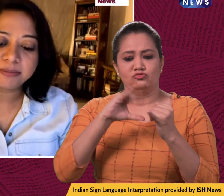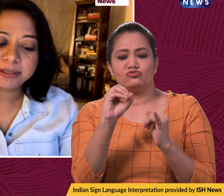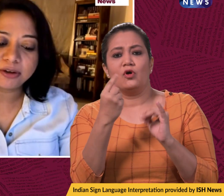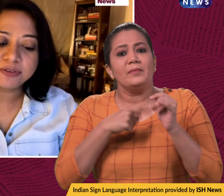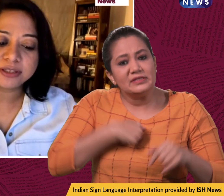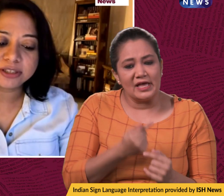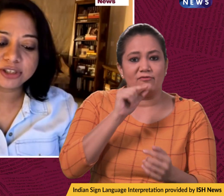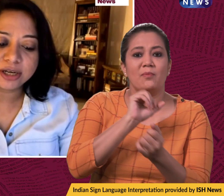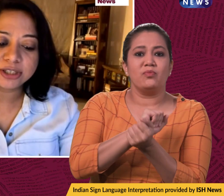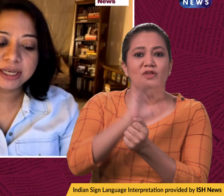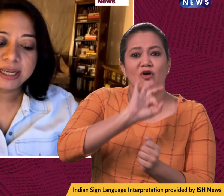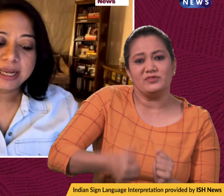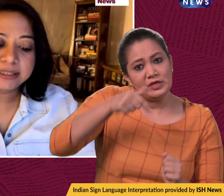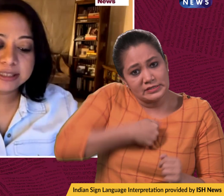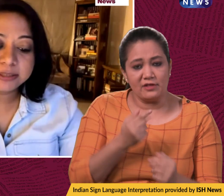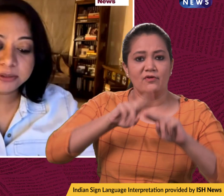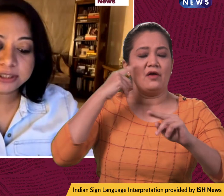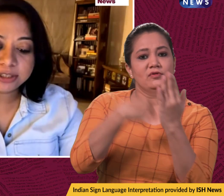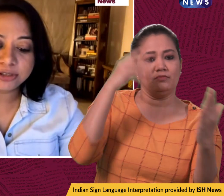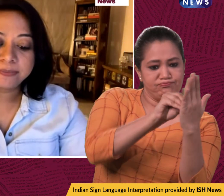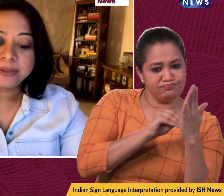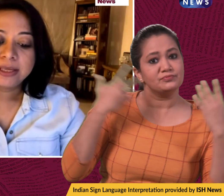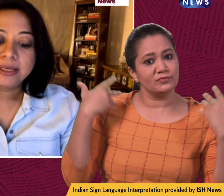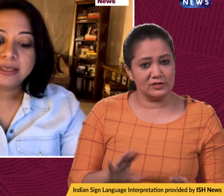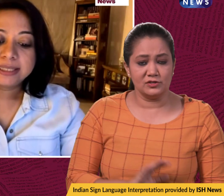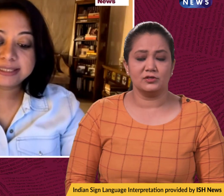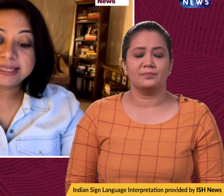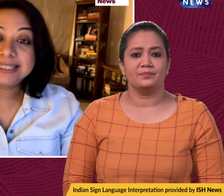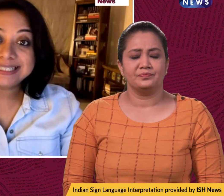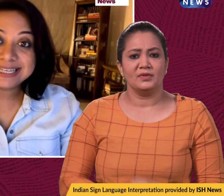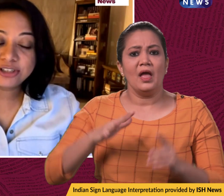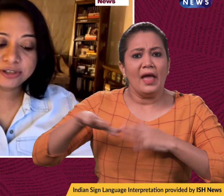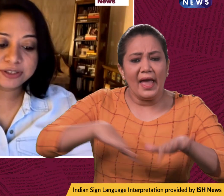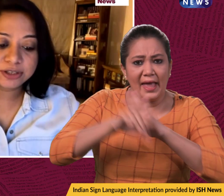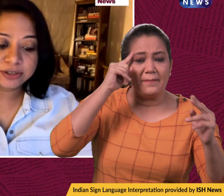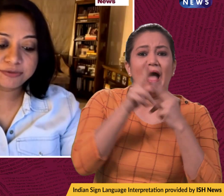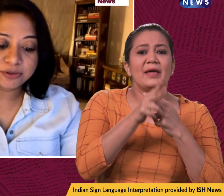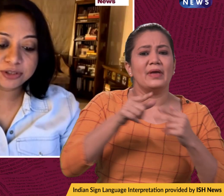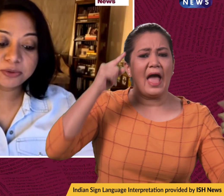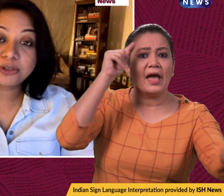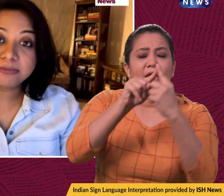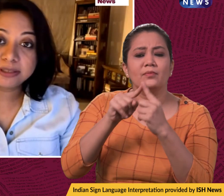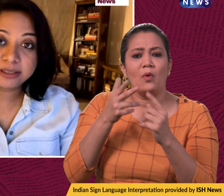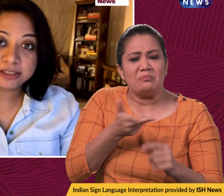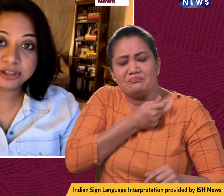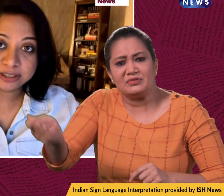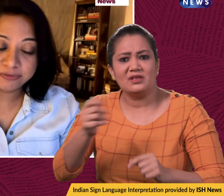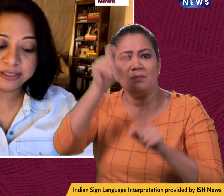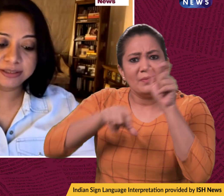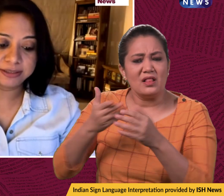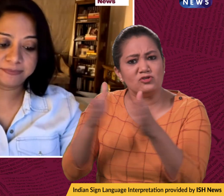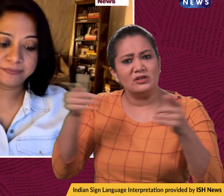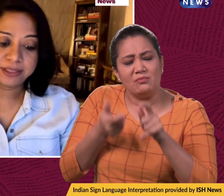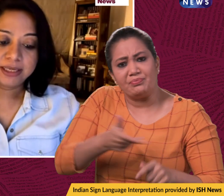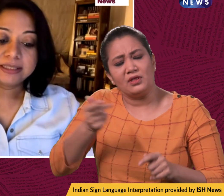on Sunday by the officer in charge at the Tizi police station that said the intention of the security forces was to murder and injure